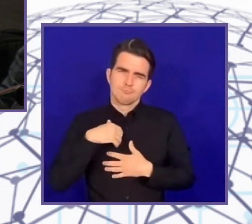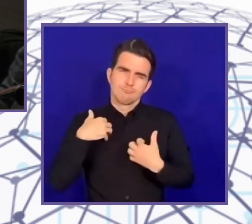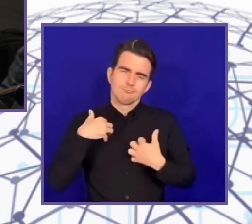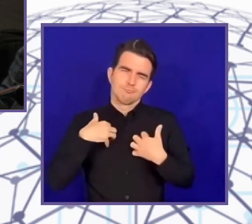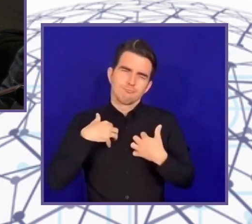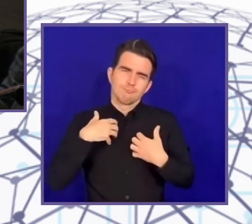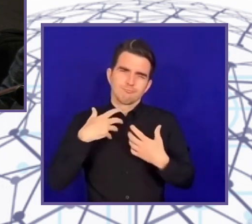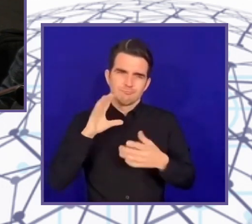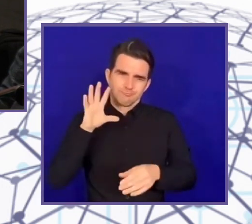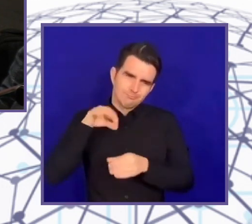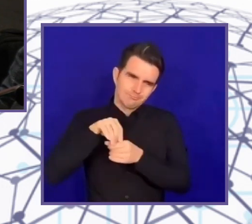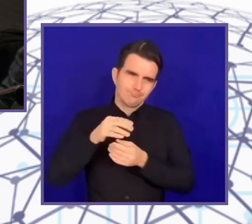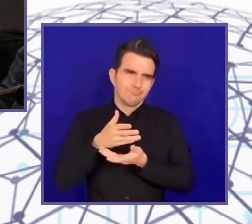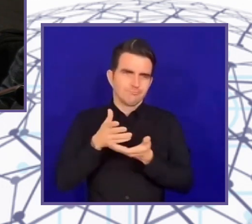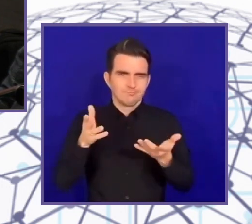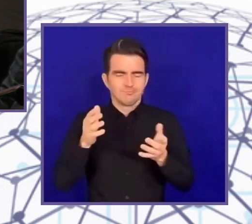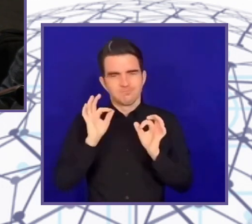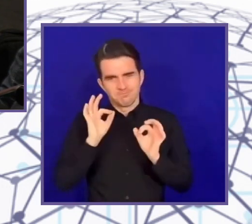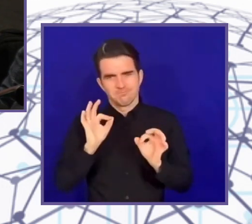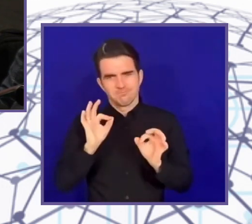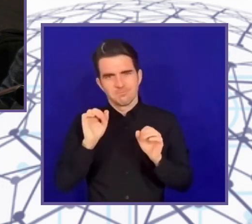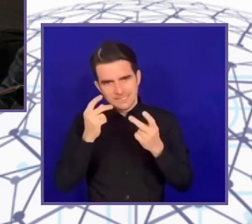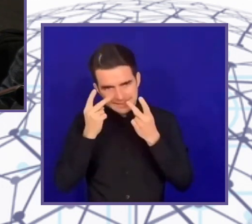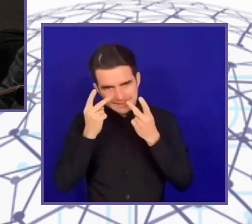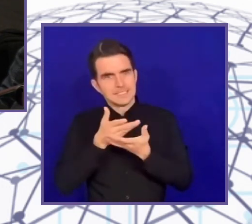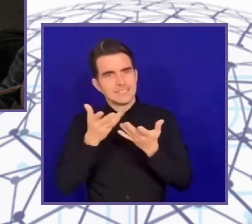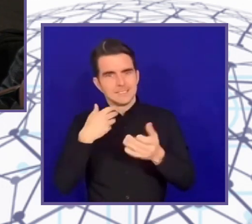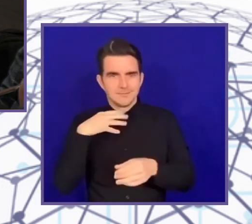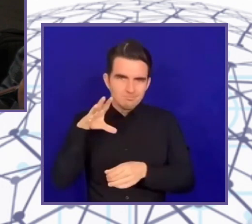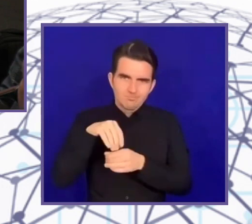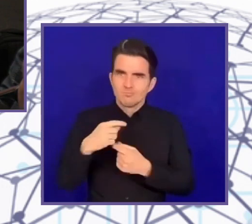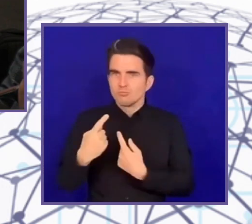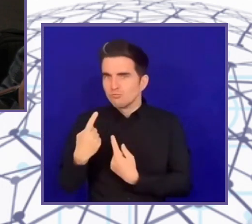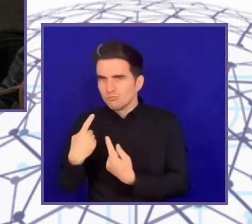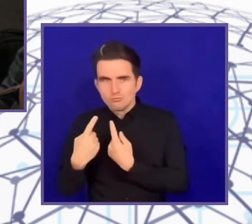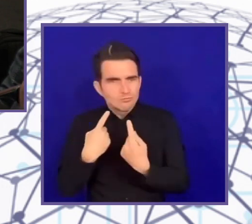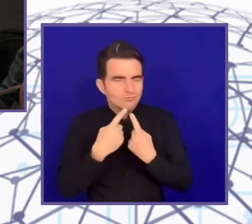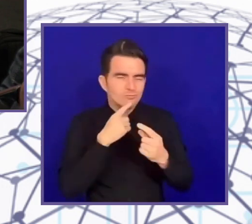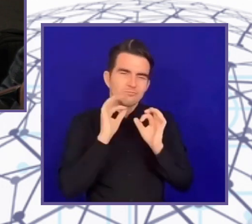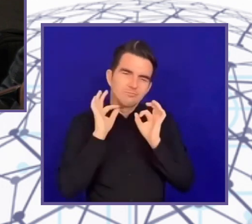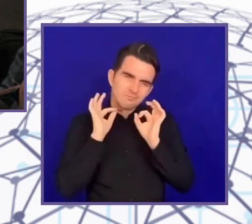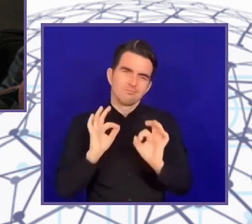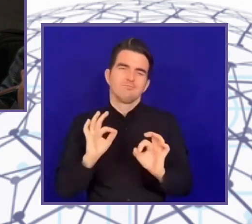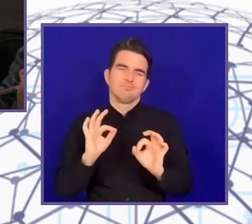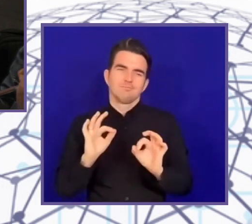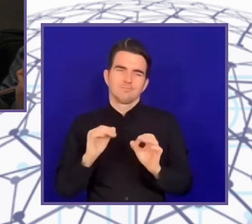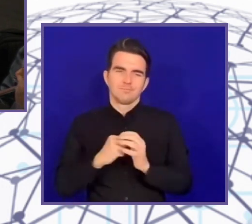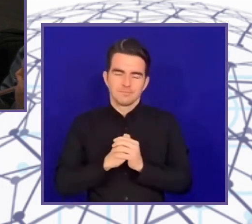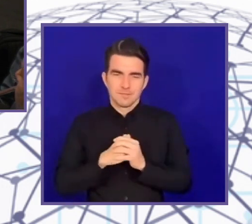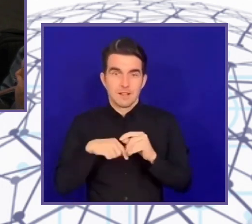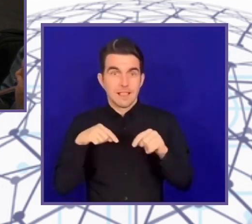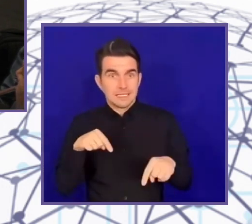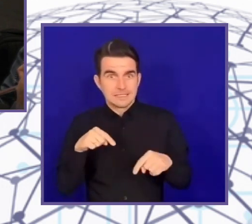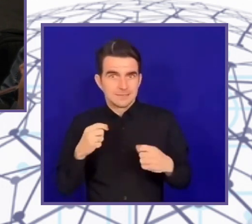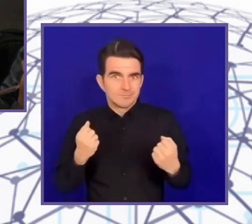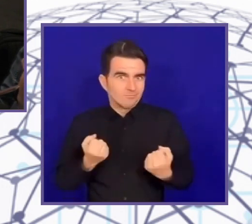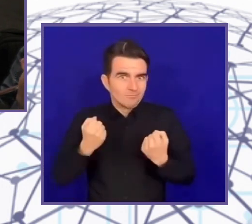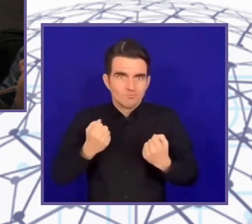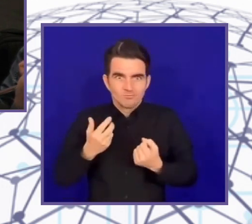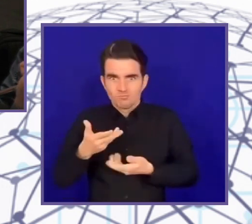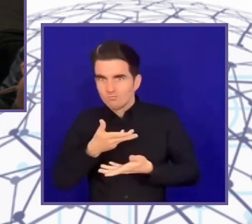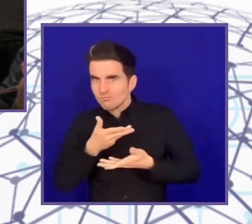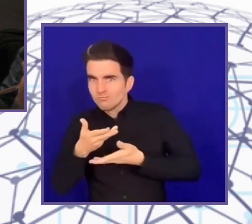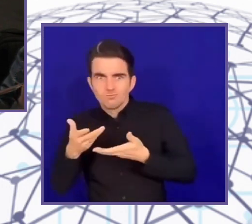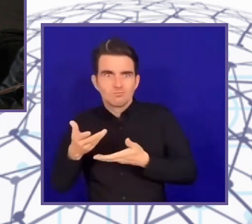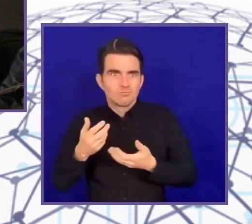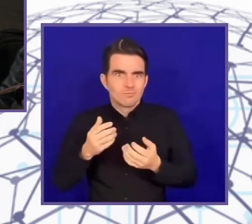in these discussions, right, and have the kind of enthusiasm and energy in here. So sorry, I just wanted to say that whilst I had the microphone. Thanks. And also for spending